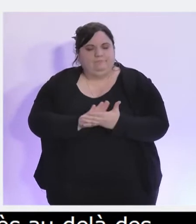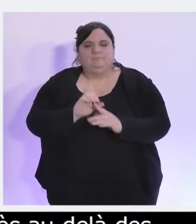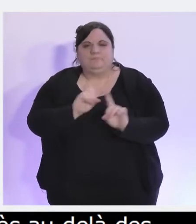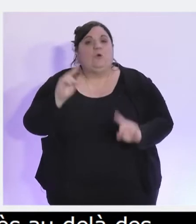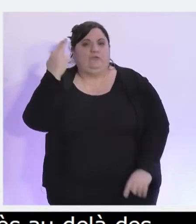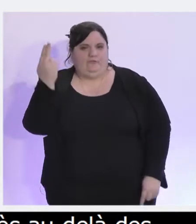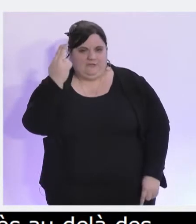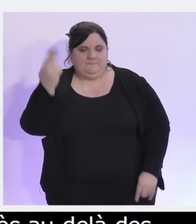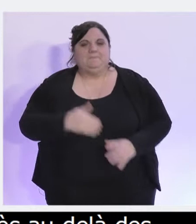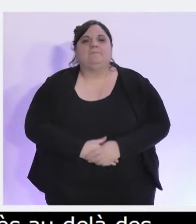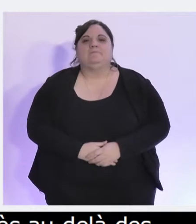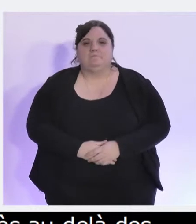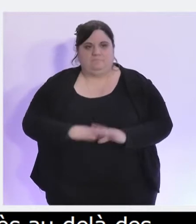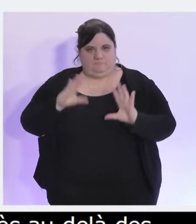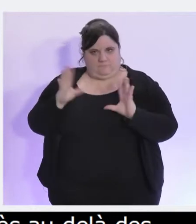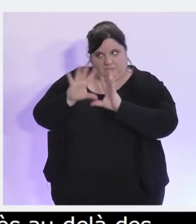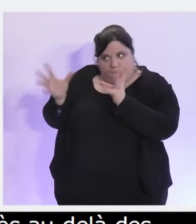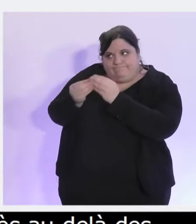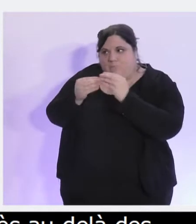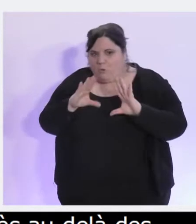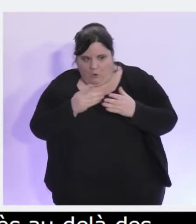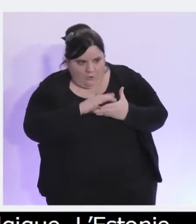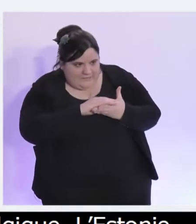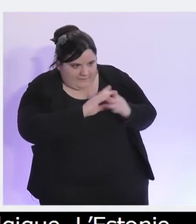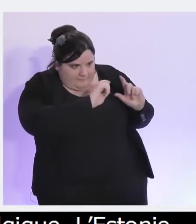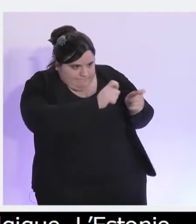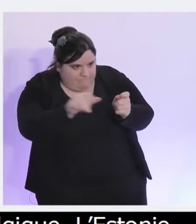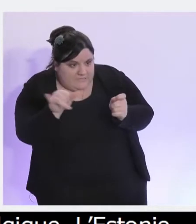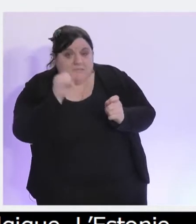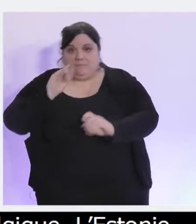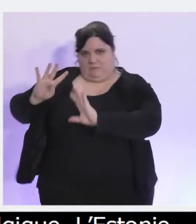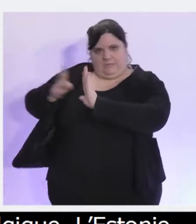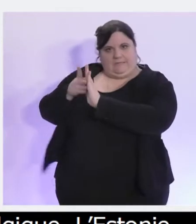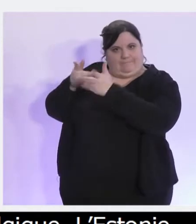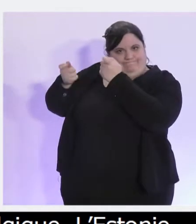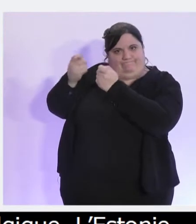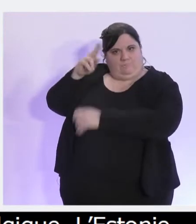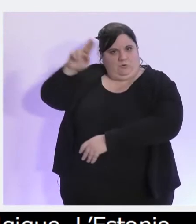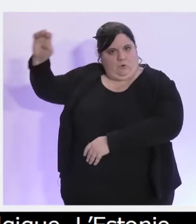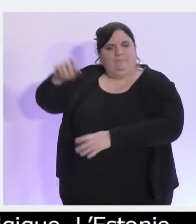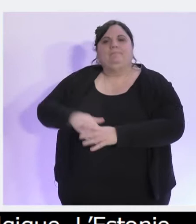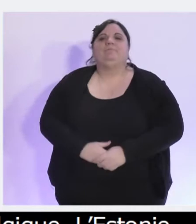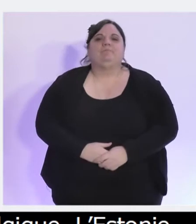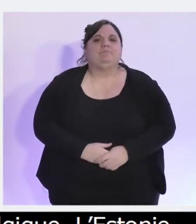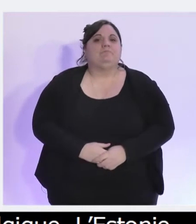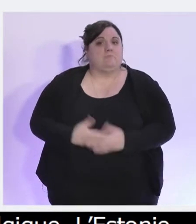card based on their definitions of handicap, and they can also determine how it is granted. So this has allowed us to